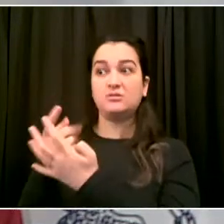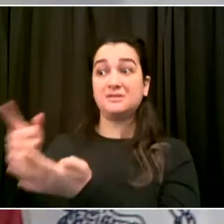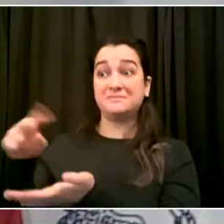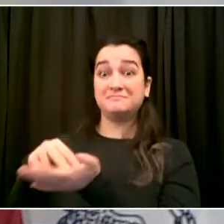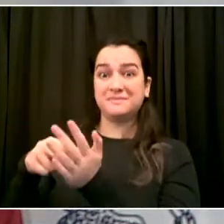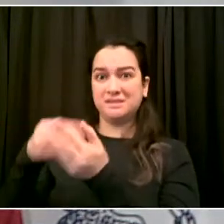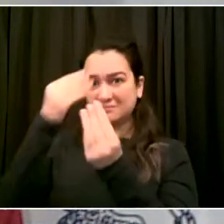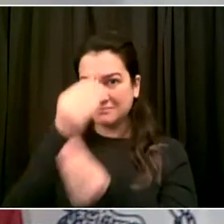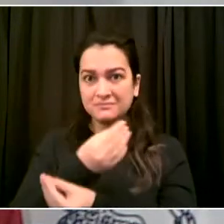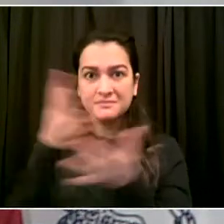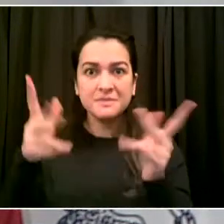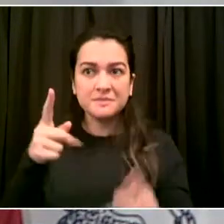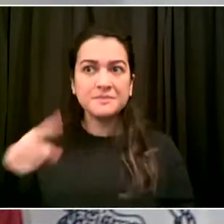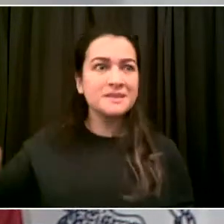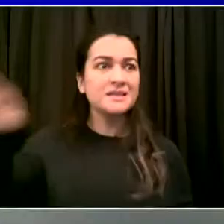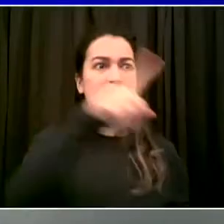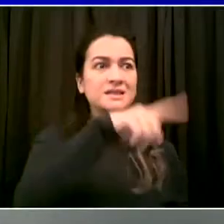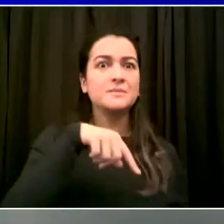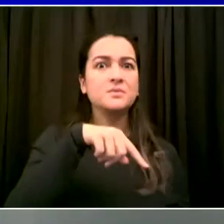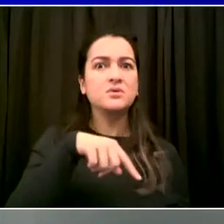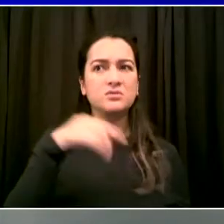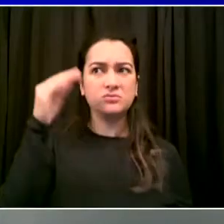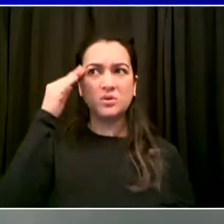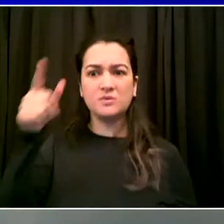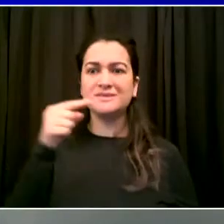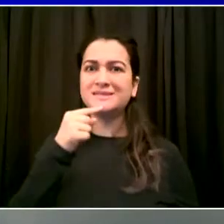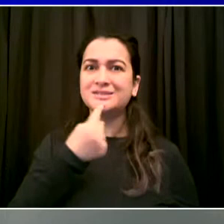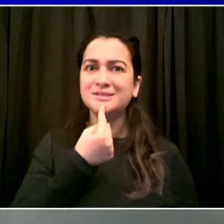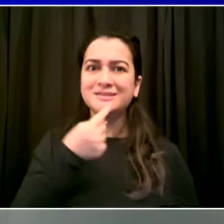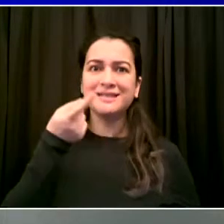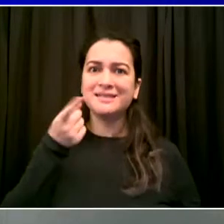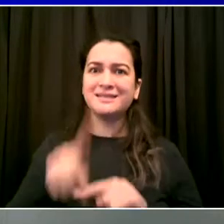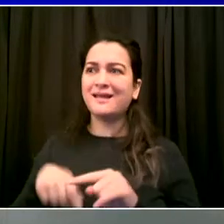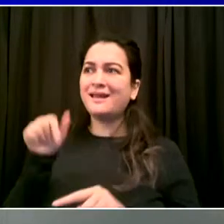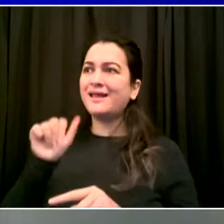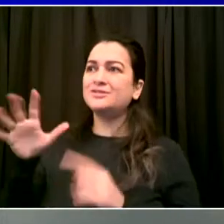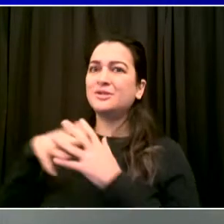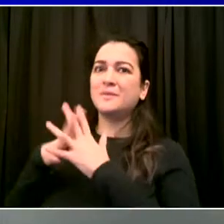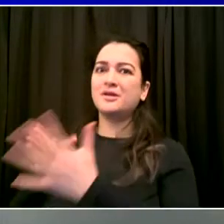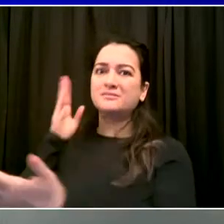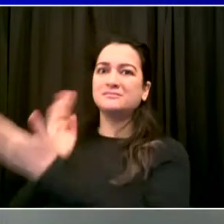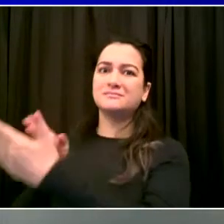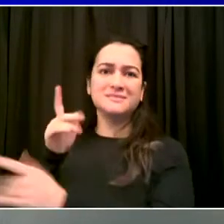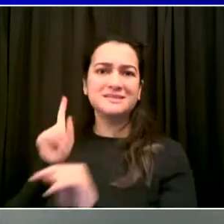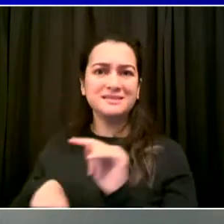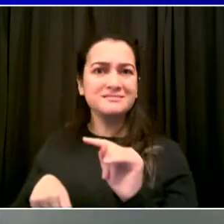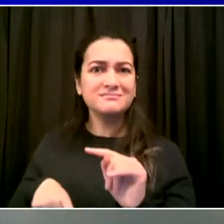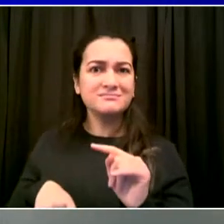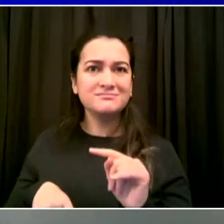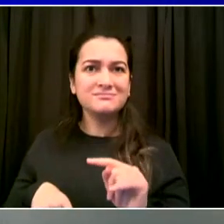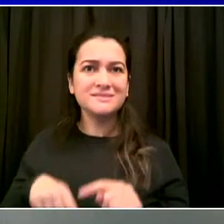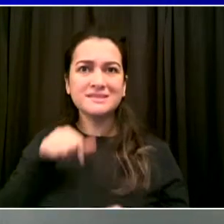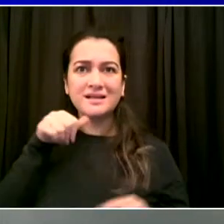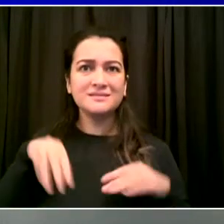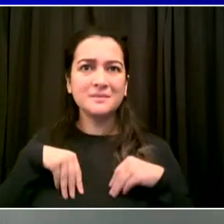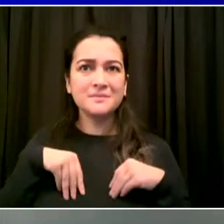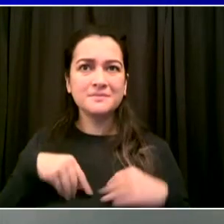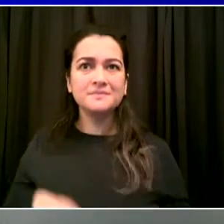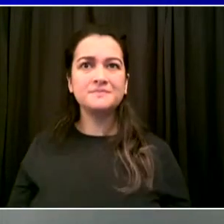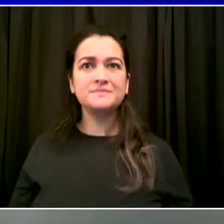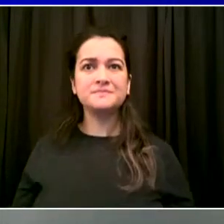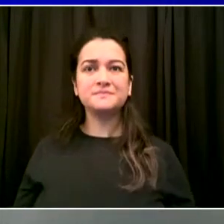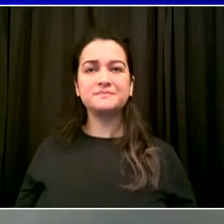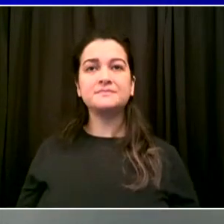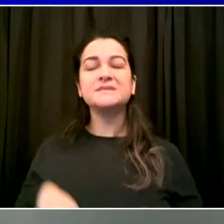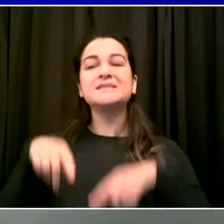offenses. If there's an assault based on hate, if grievous injury